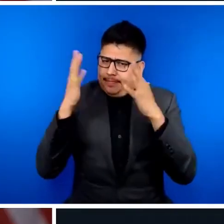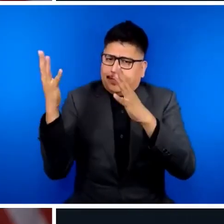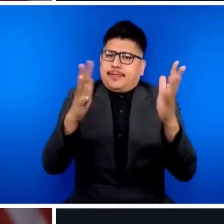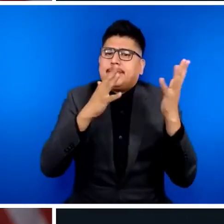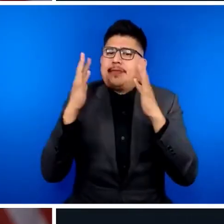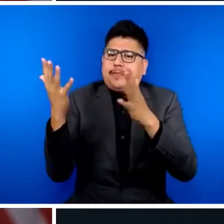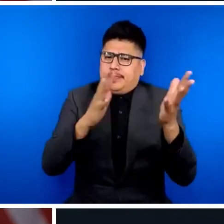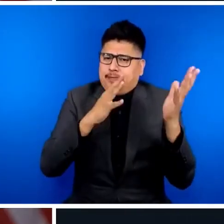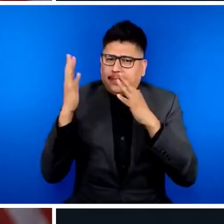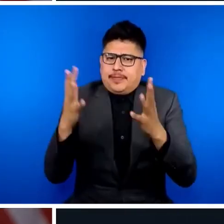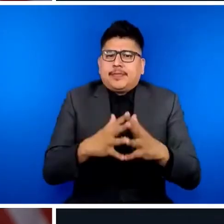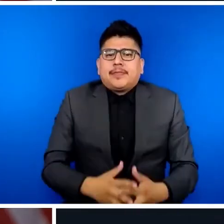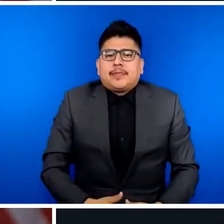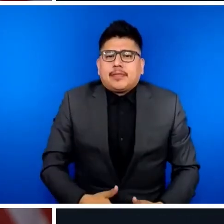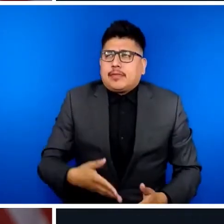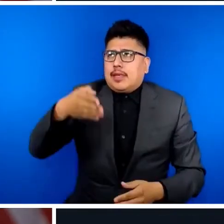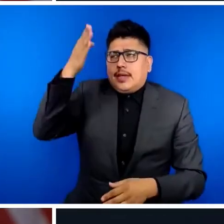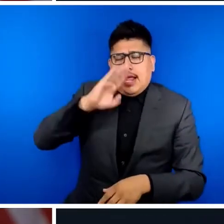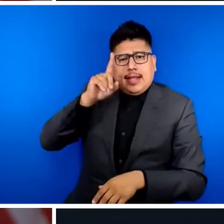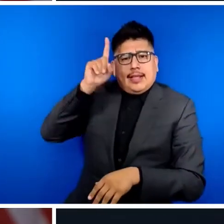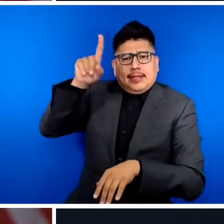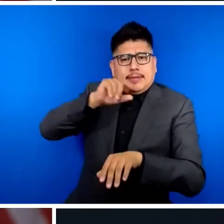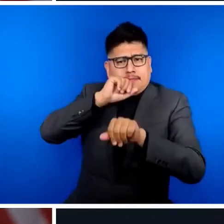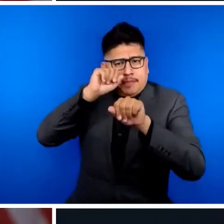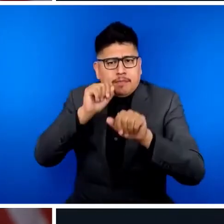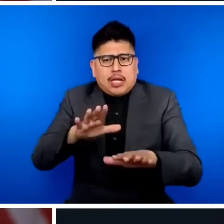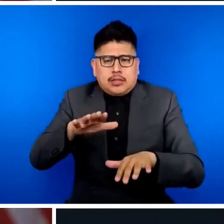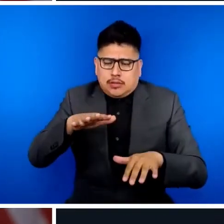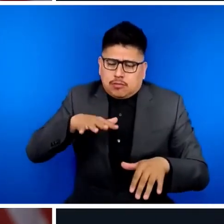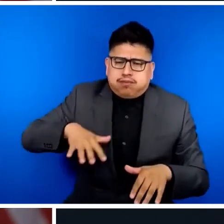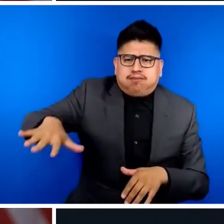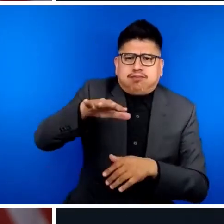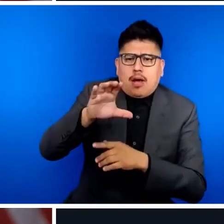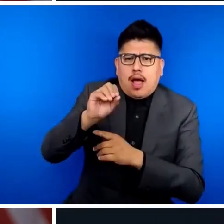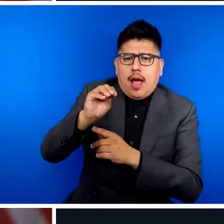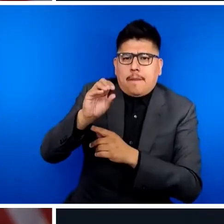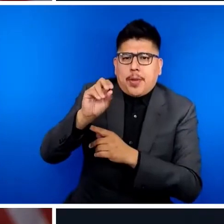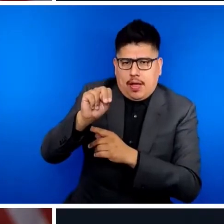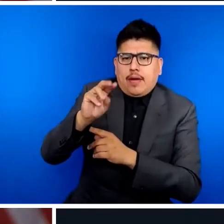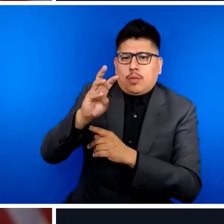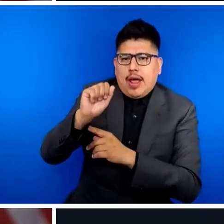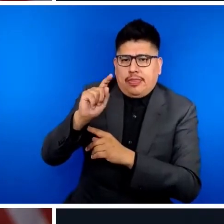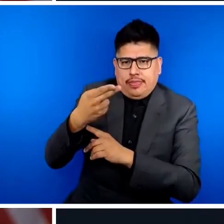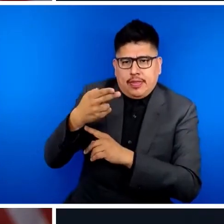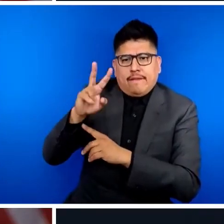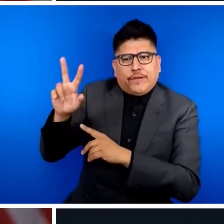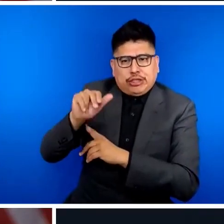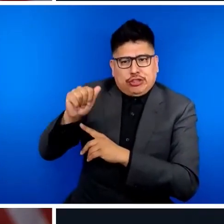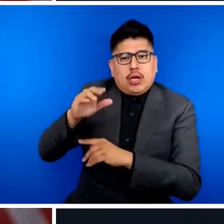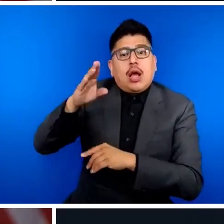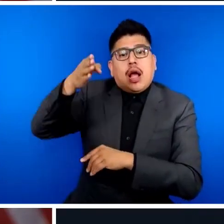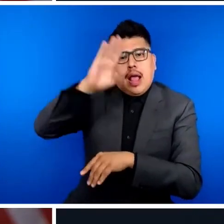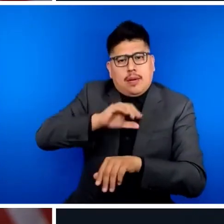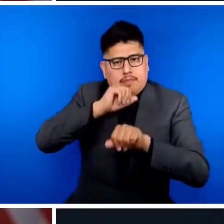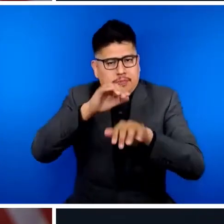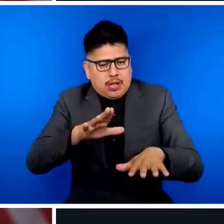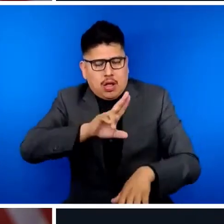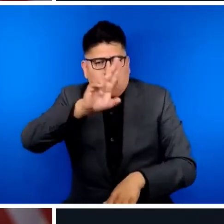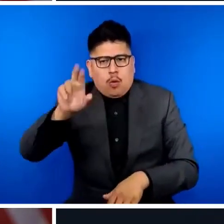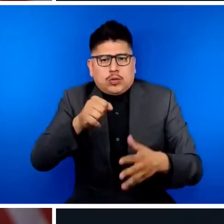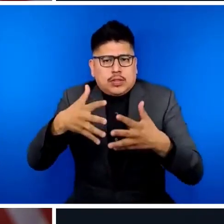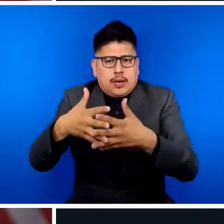May God bless the Commonwealth of Virginia, and may God bless the United States of America.